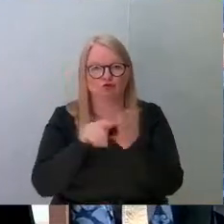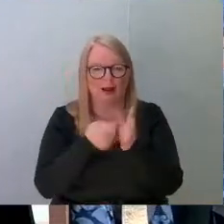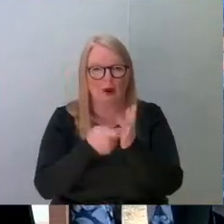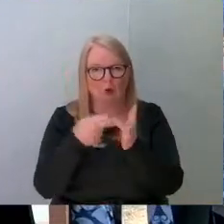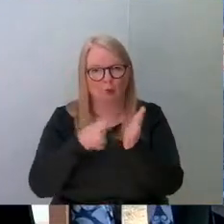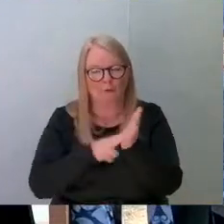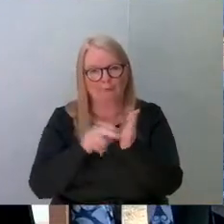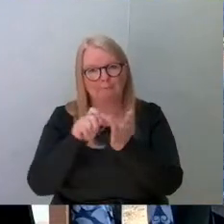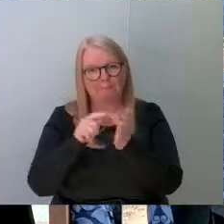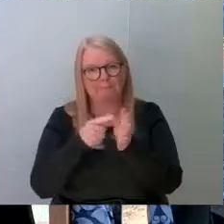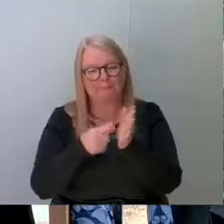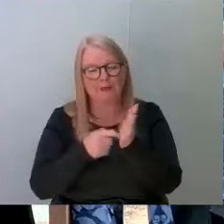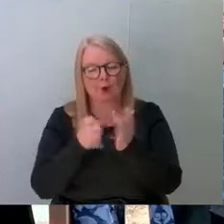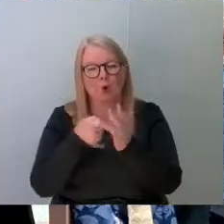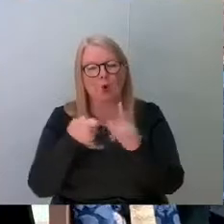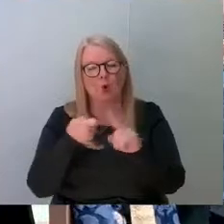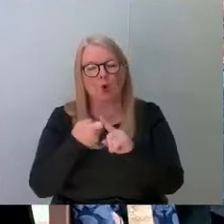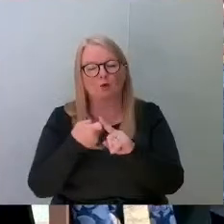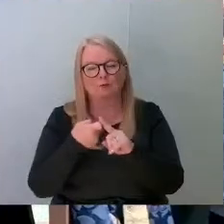CBE.